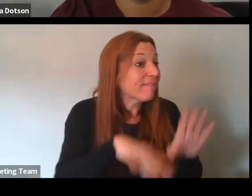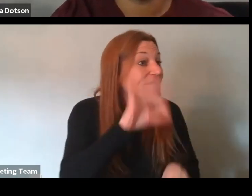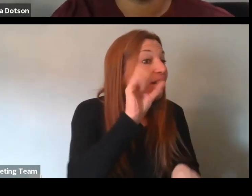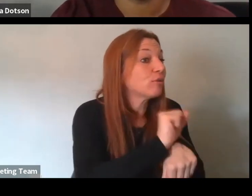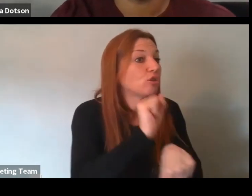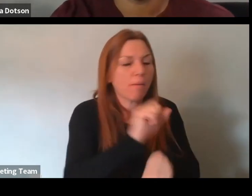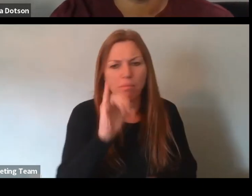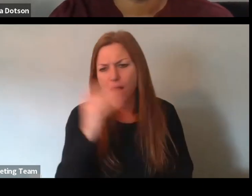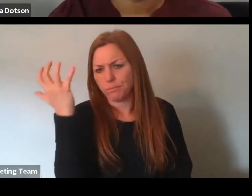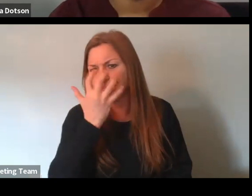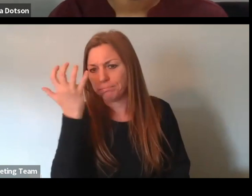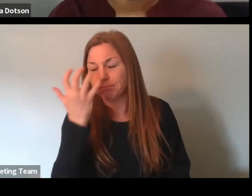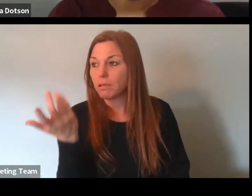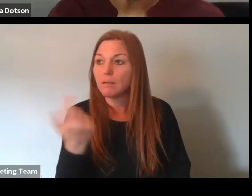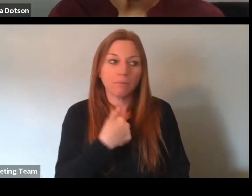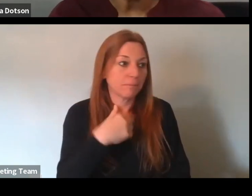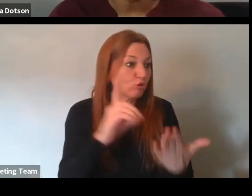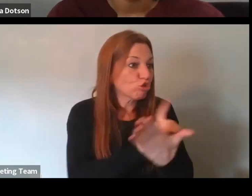negative health outcomes.